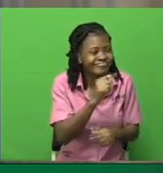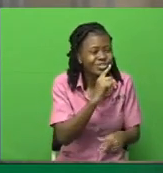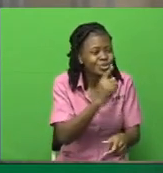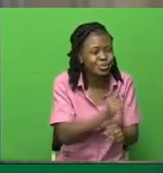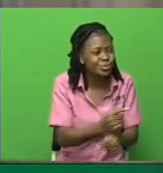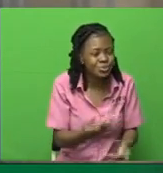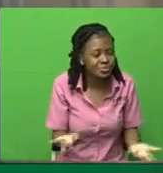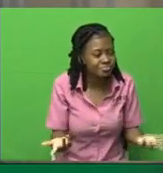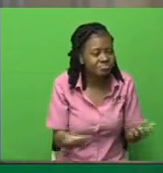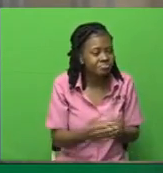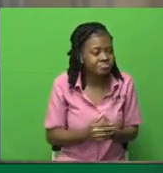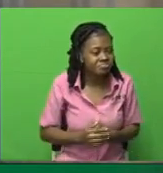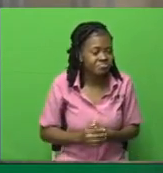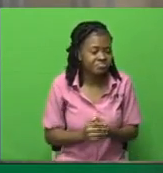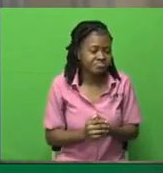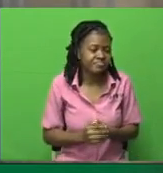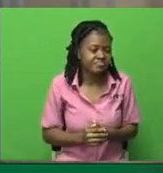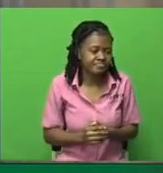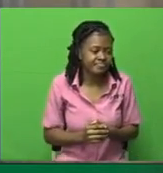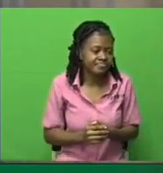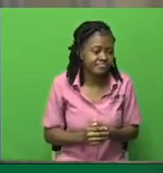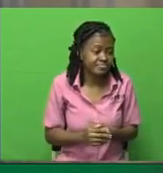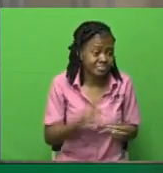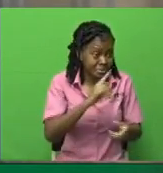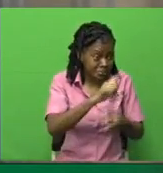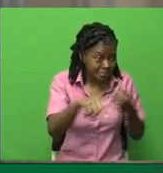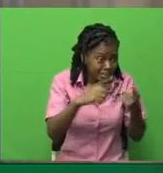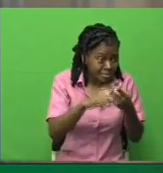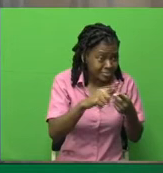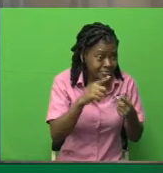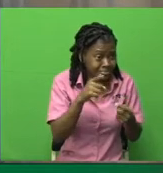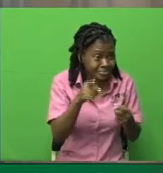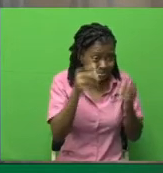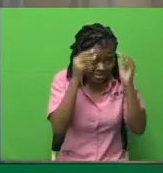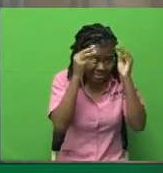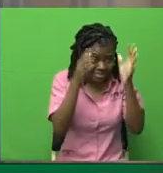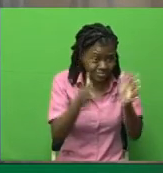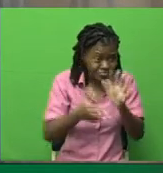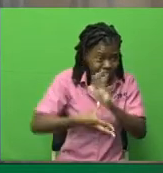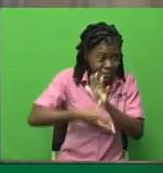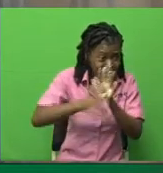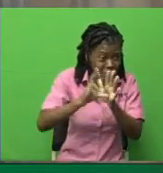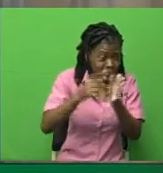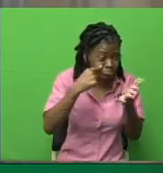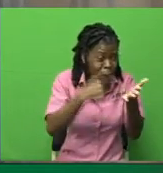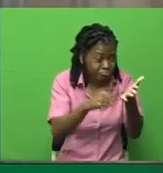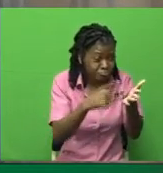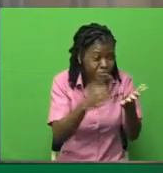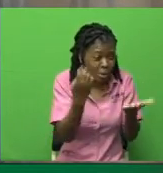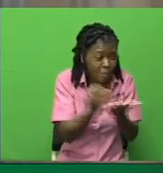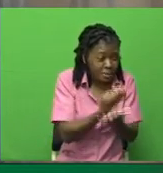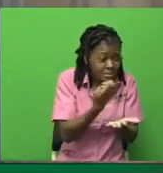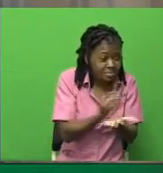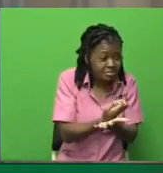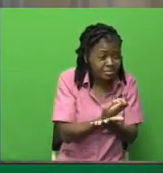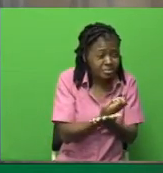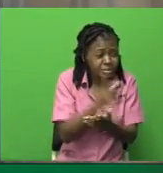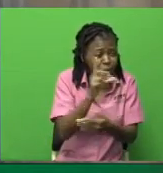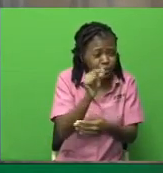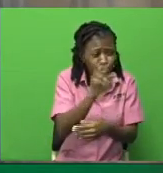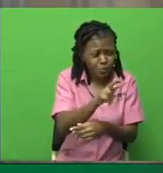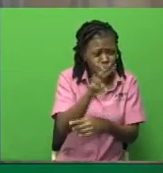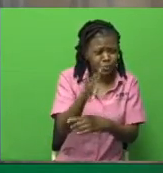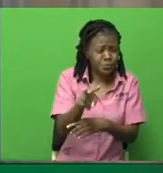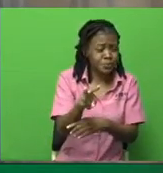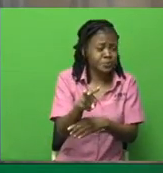truth the review of the economy produced by his very Minister Minister of Finance 2022 that we